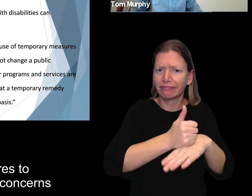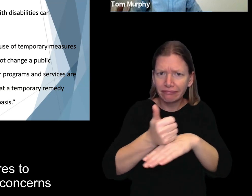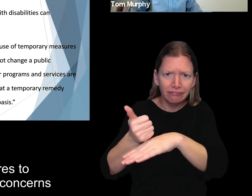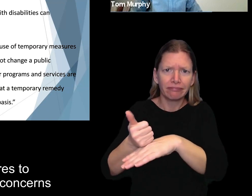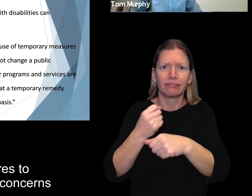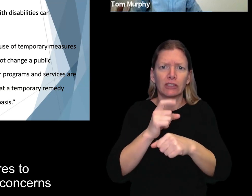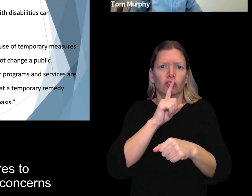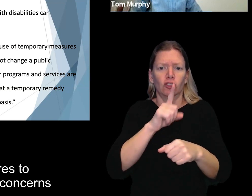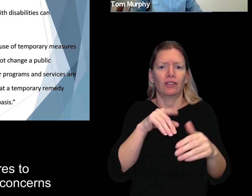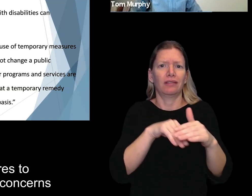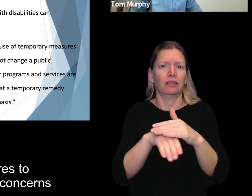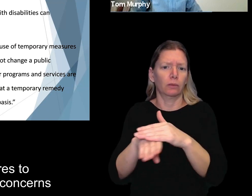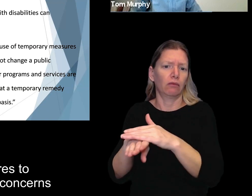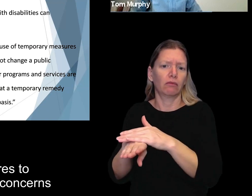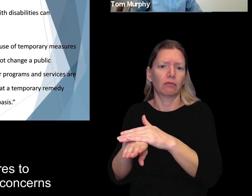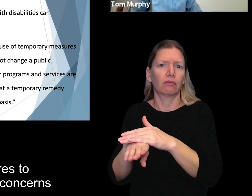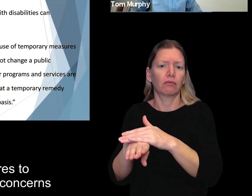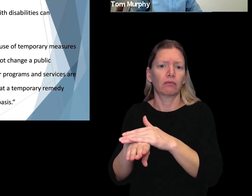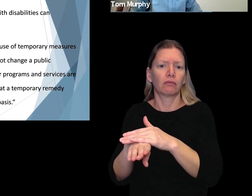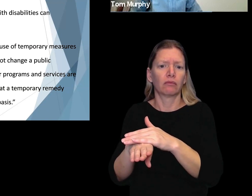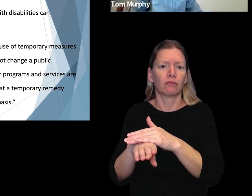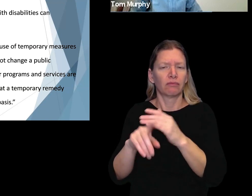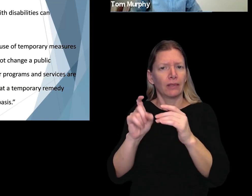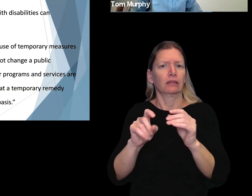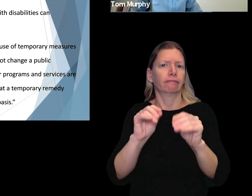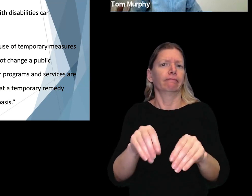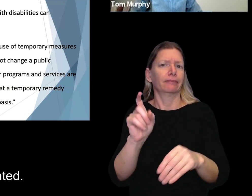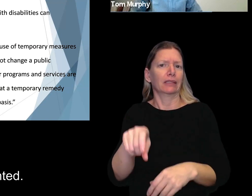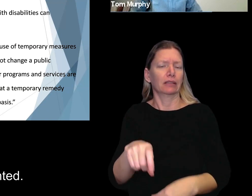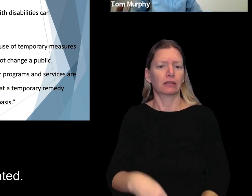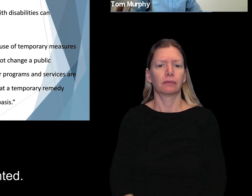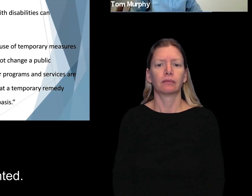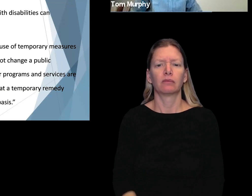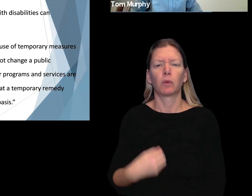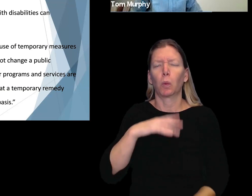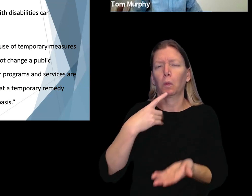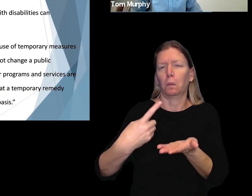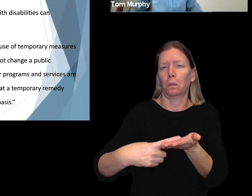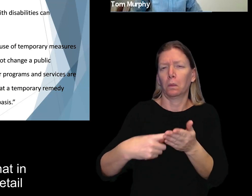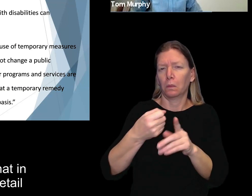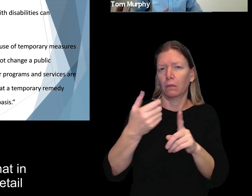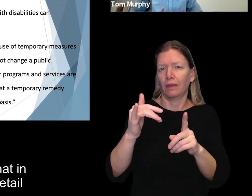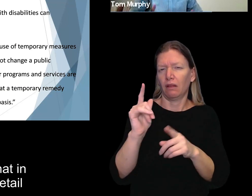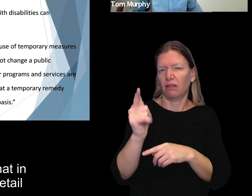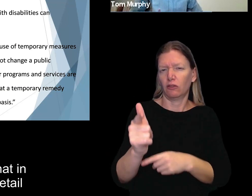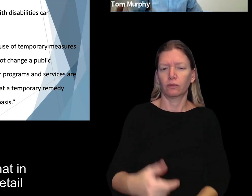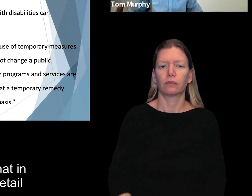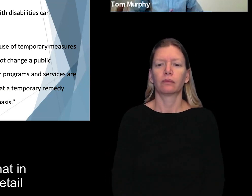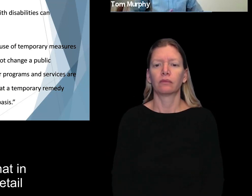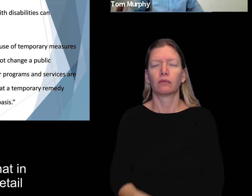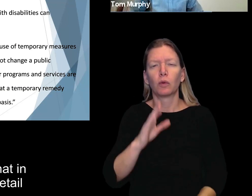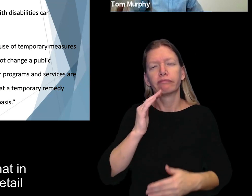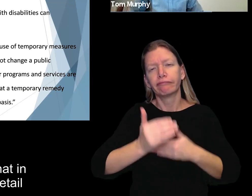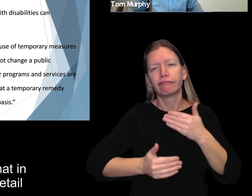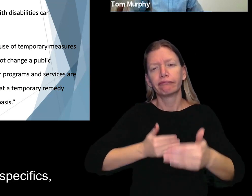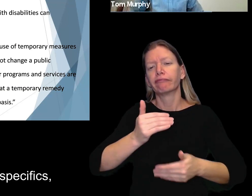of measures to alleviate accessibility concerns can be implemented. And so we'll talk about that